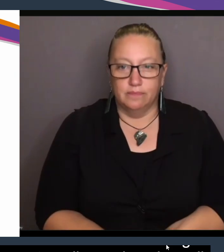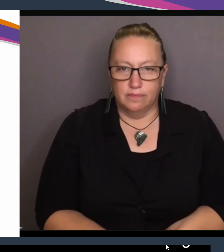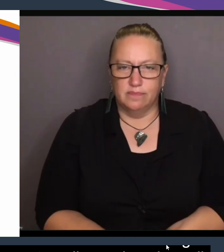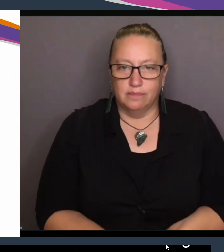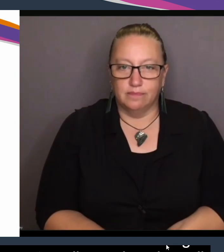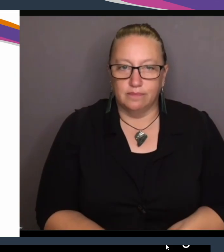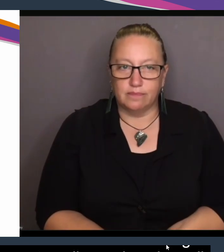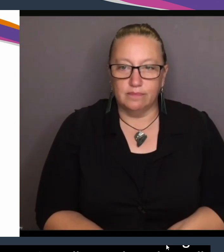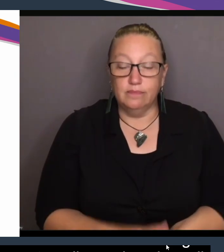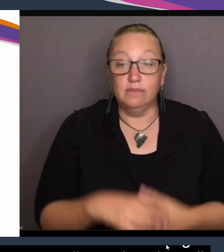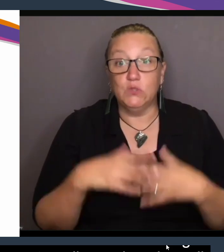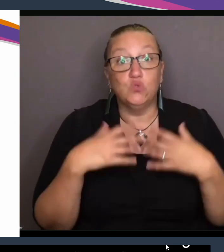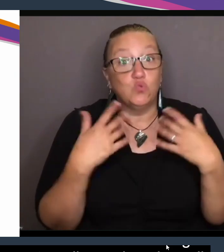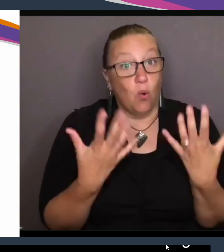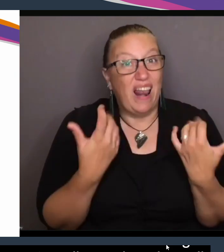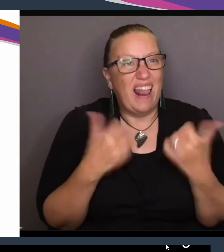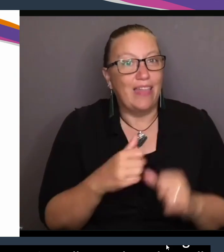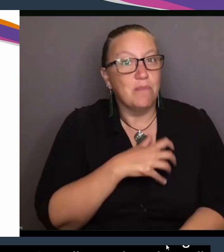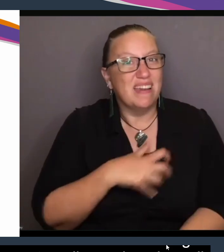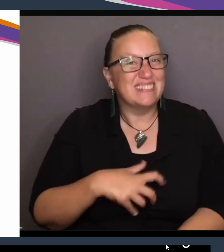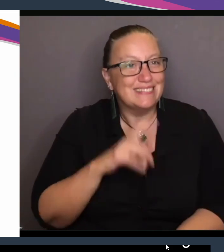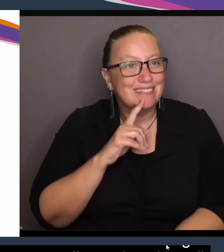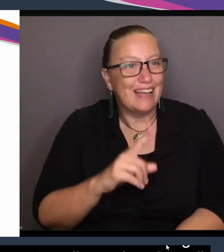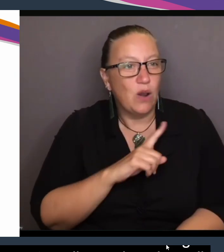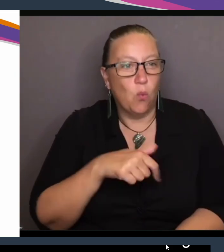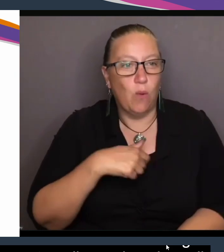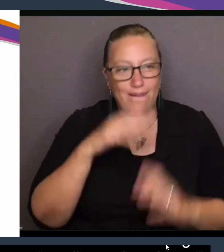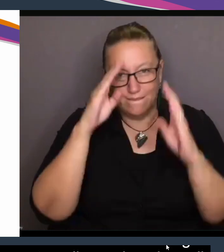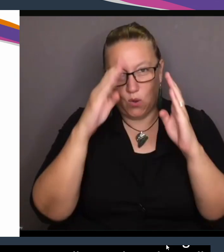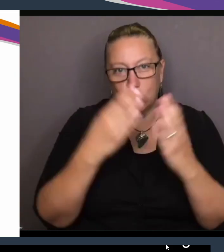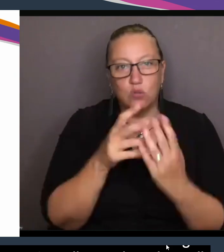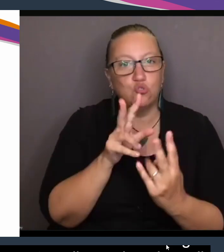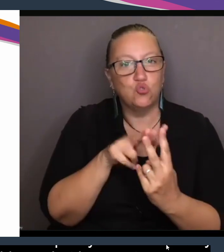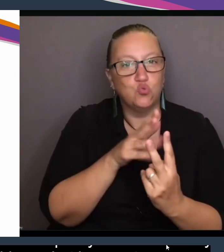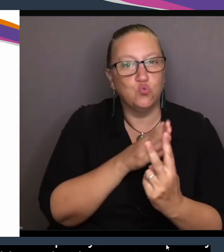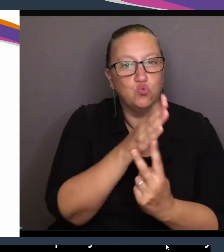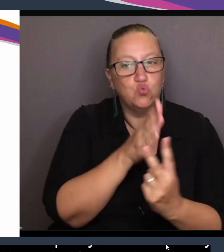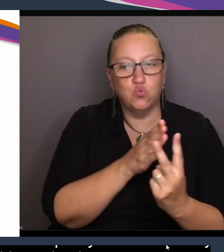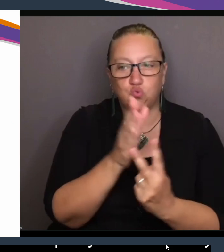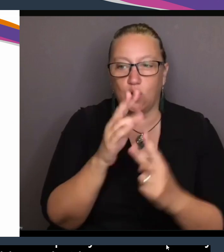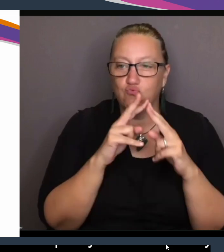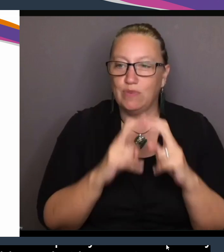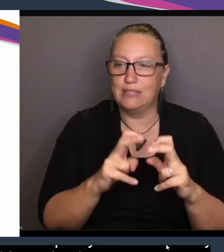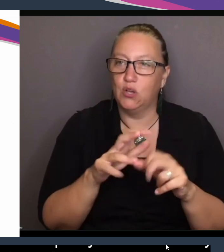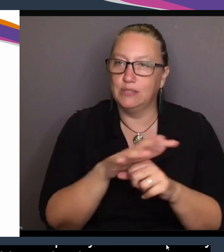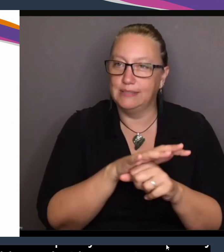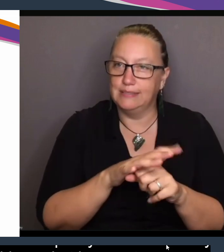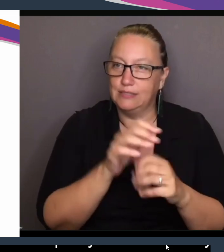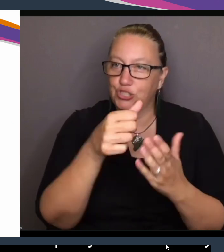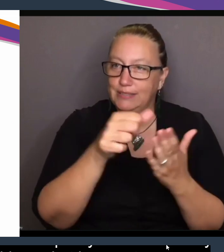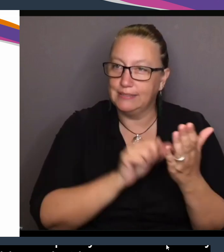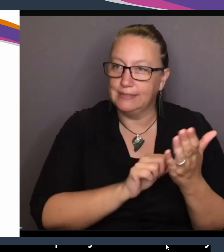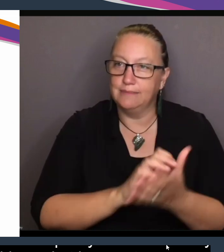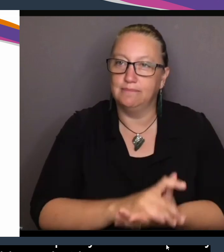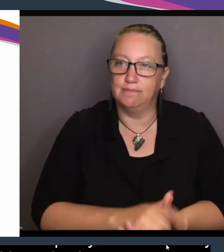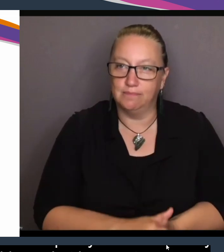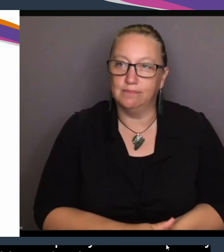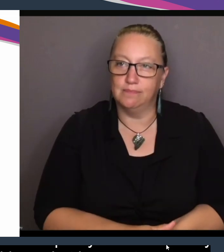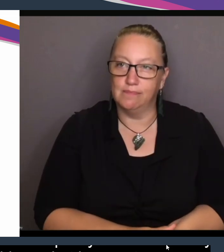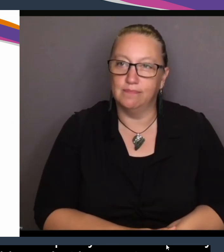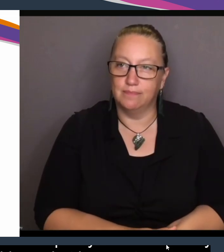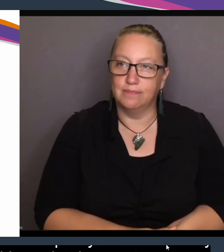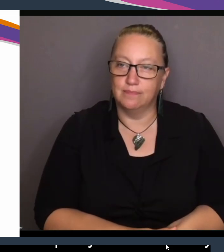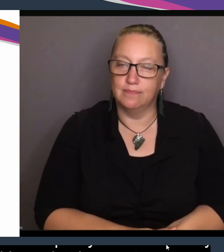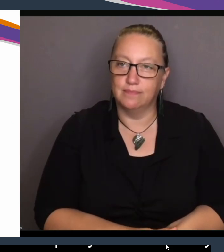So as the Minister said, we're focusing on 2 research agenda areas. So our research agenda is very broad. It covers